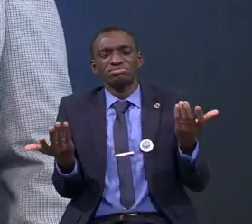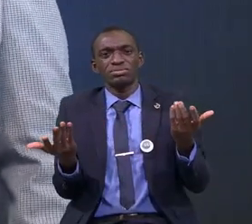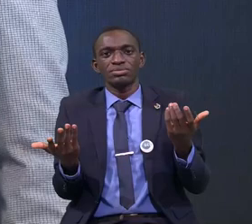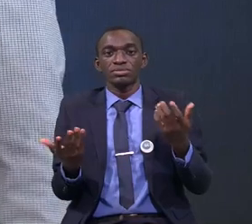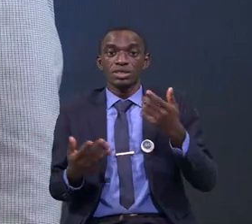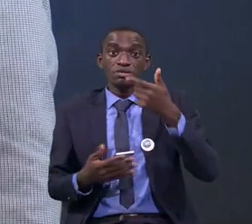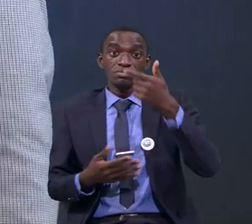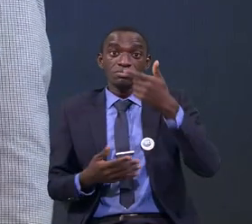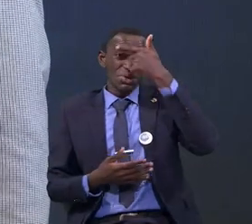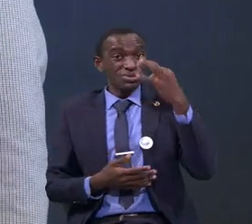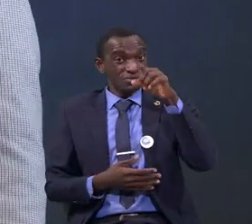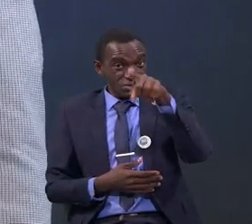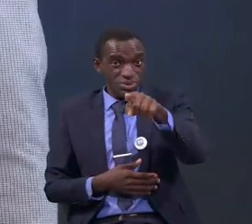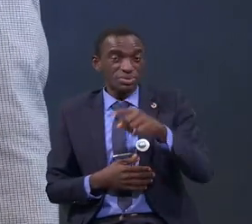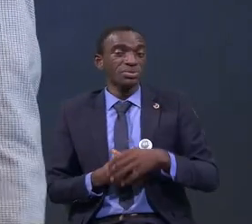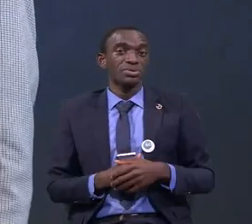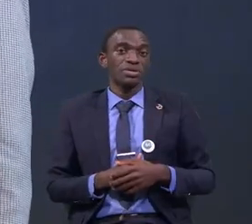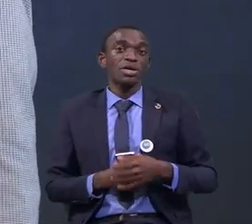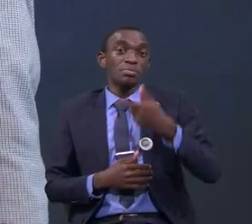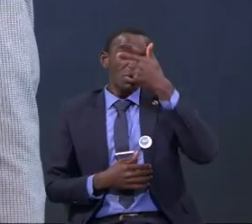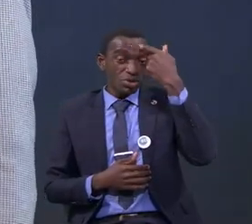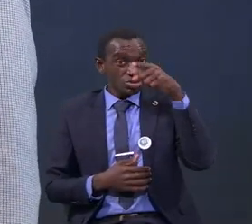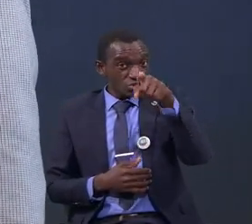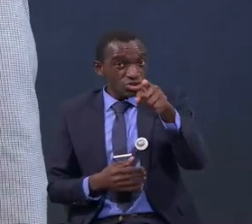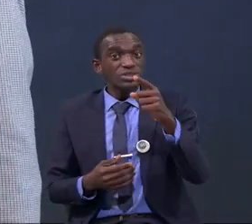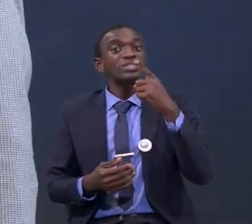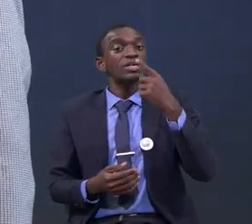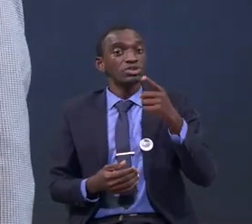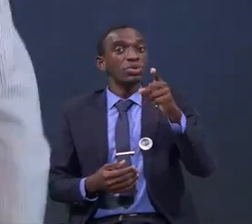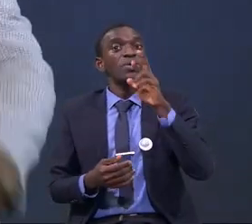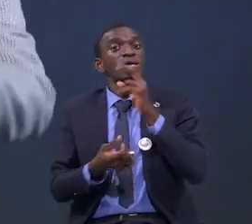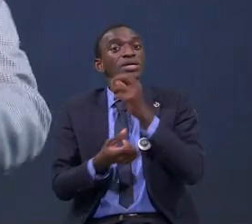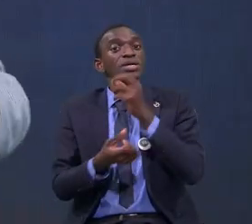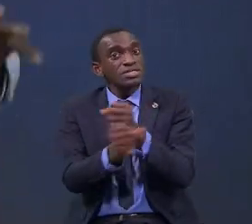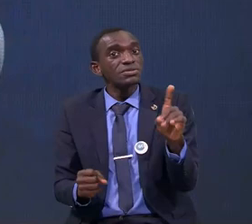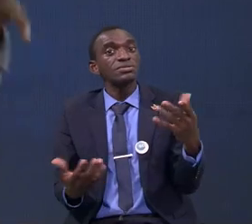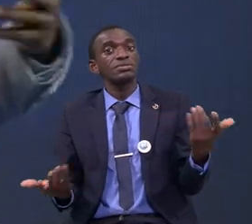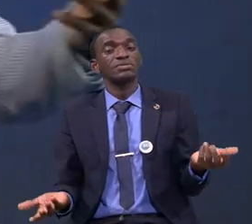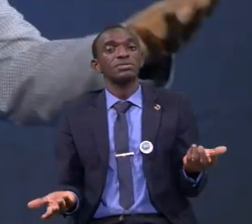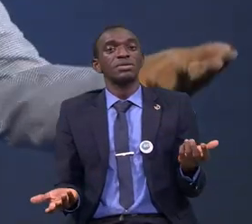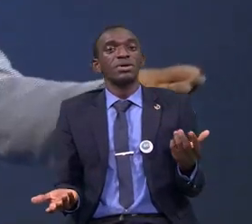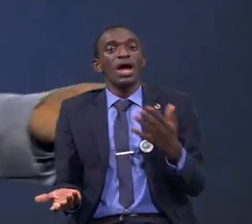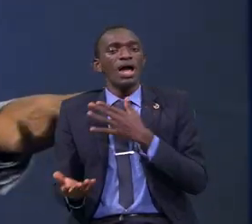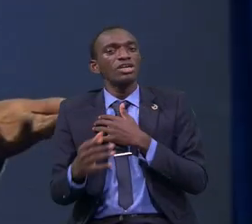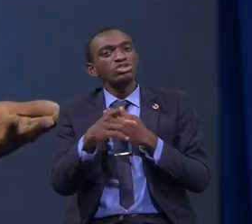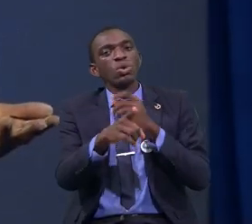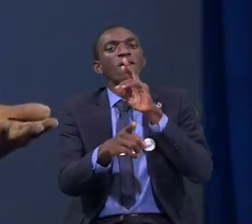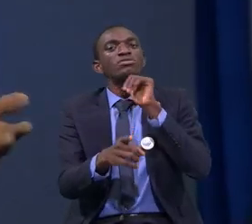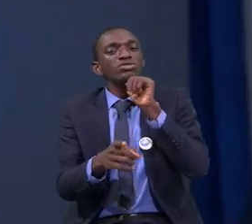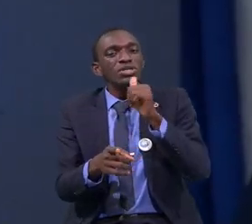Because of you. Because you claim to be saved. And you are not holy